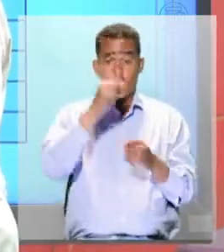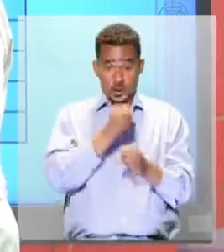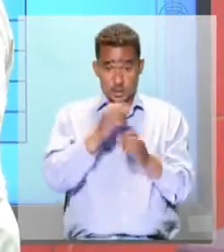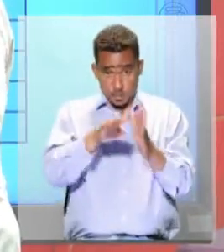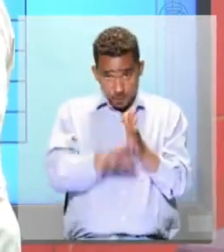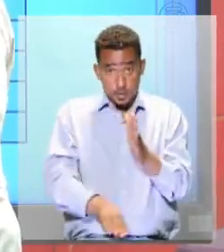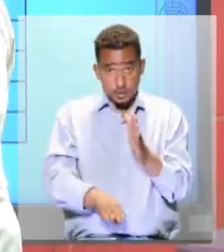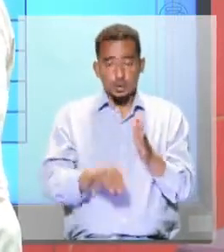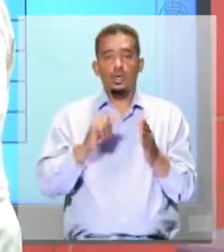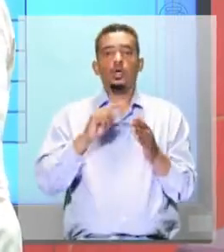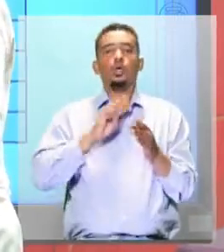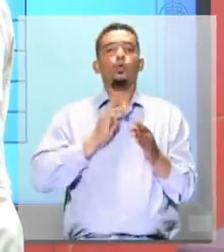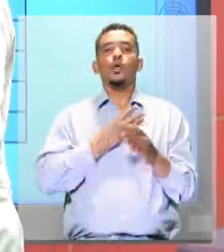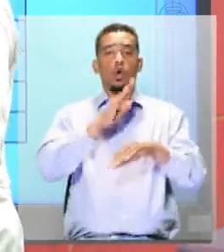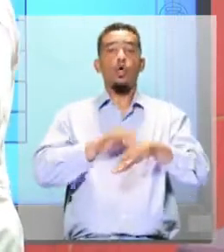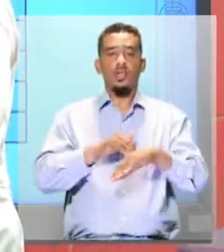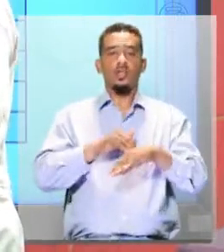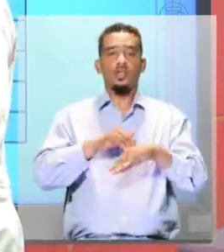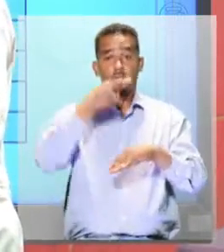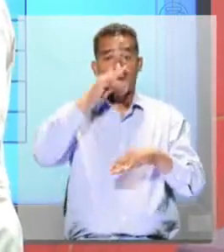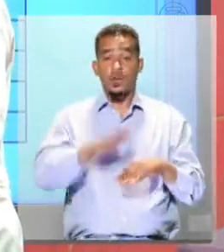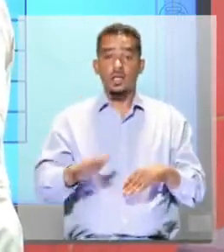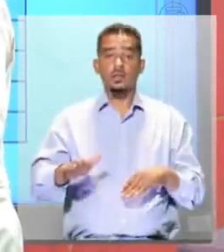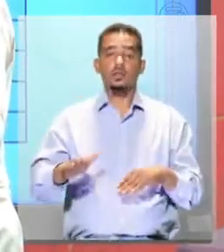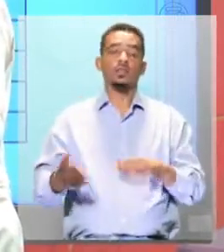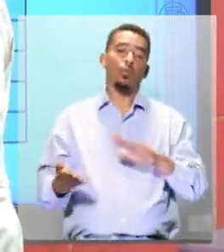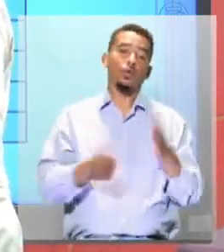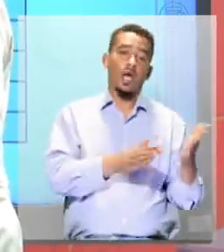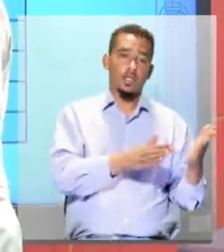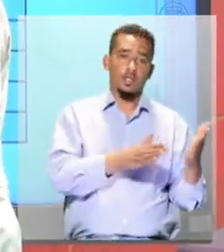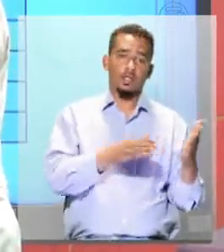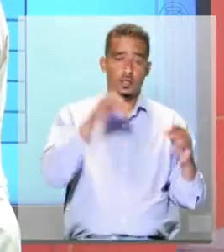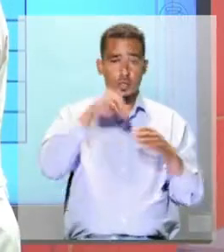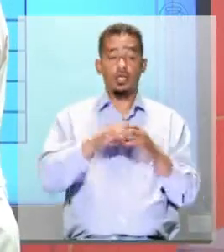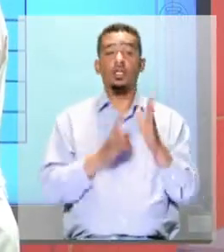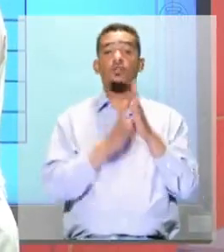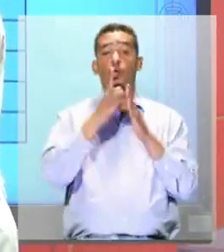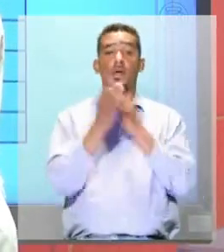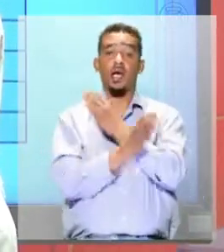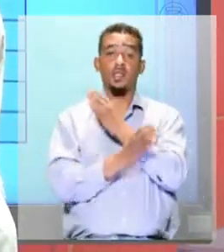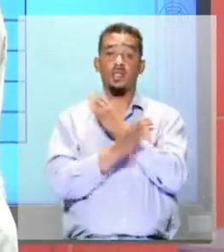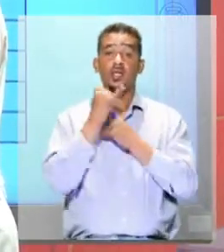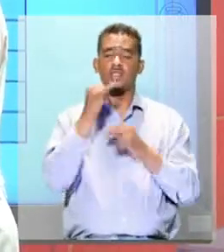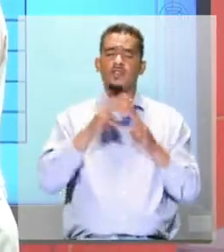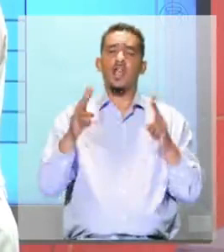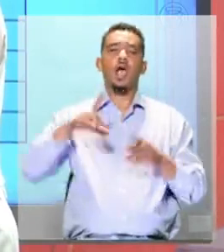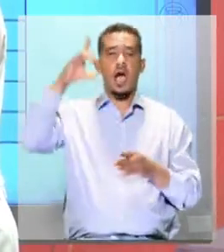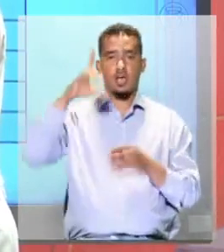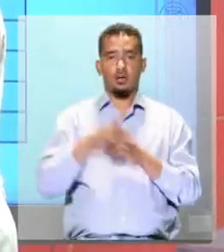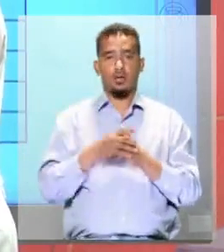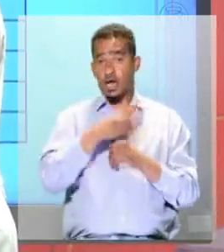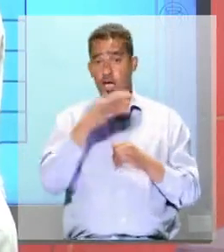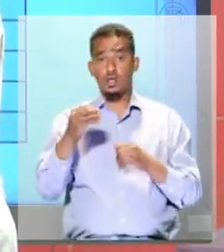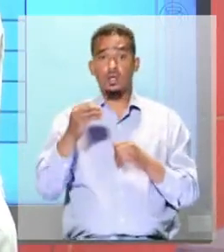it infant mortality rate. So infant mortality rate in developing country, it is very high.